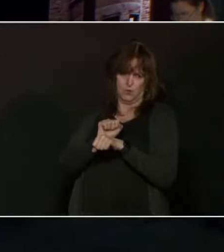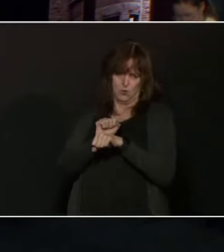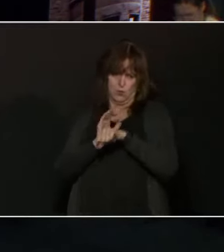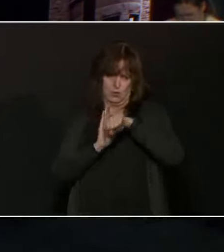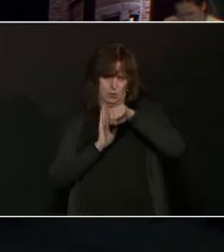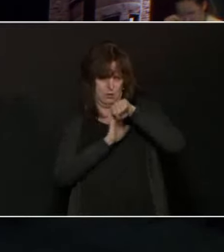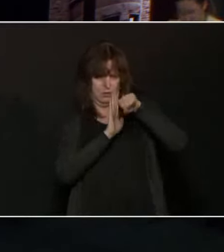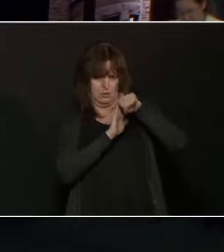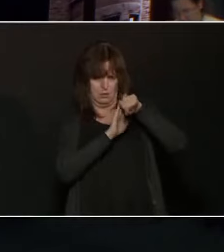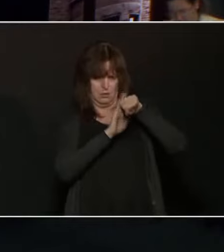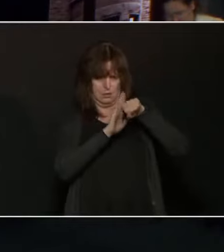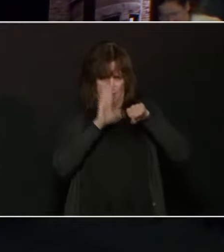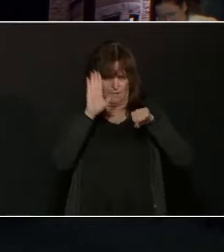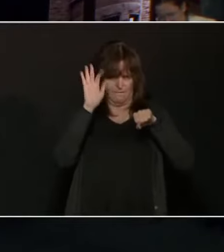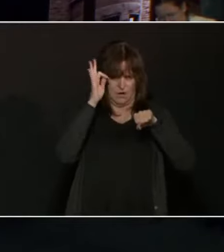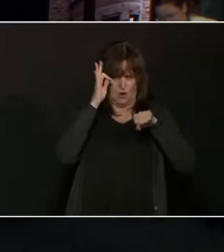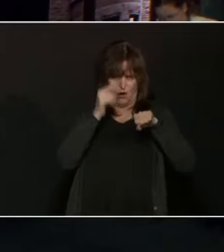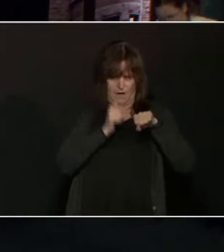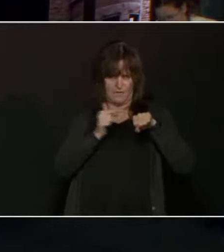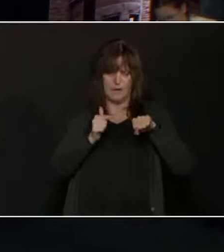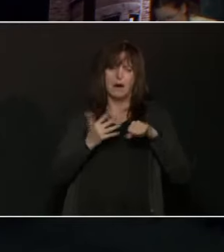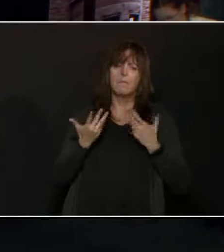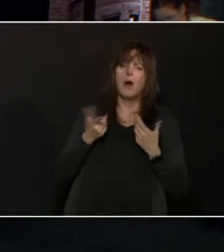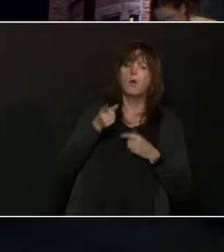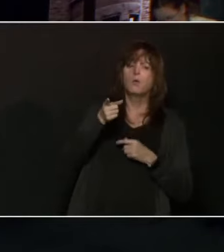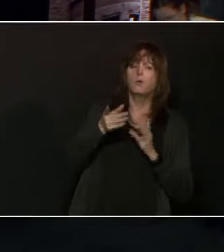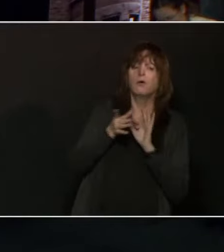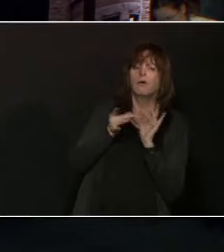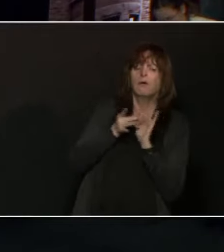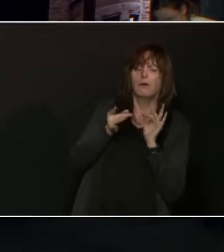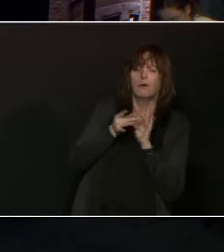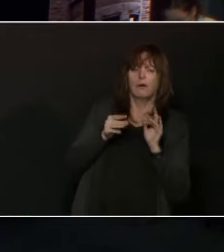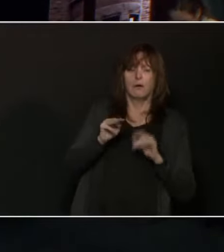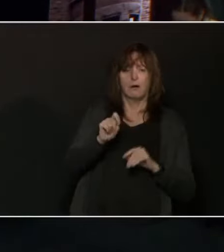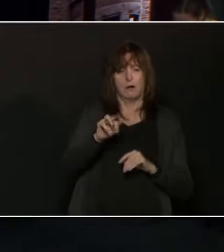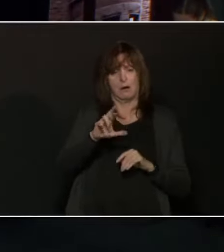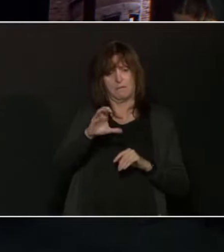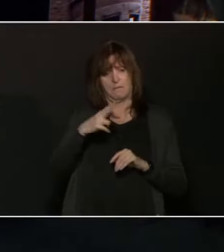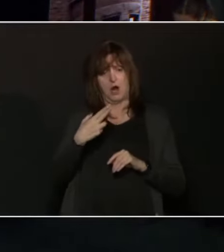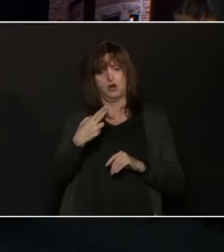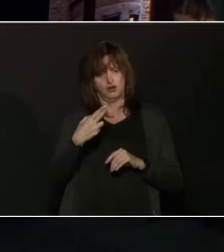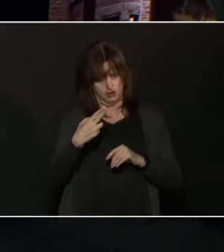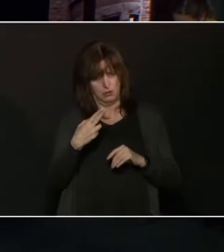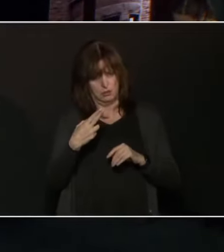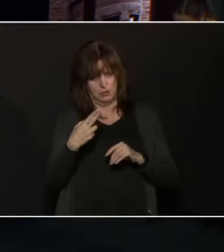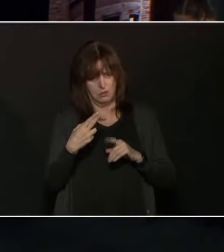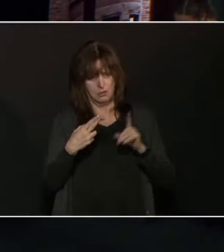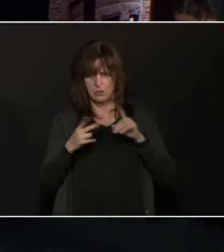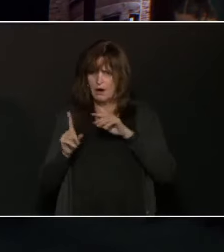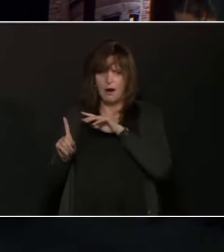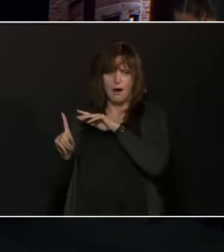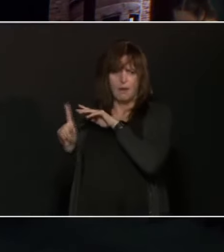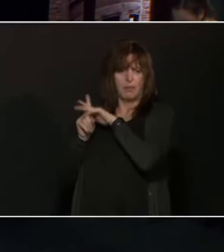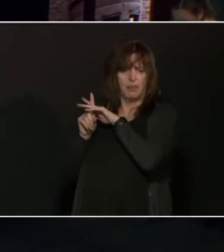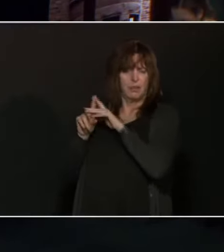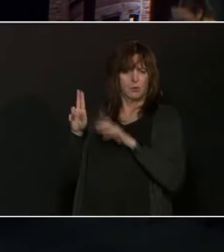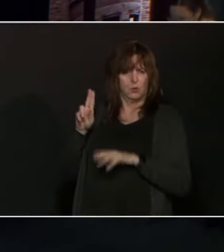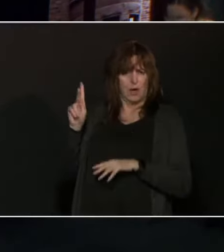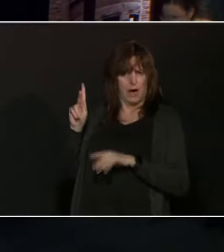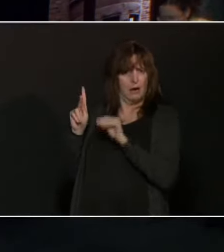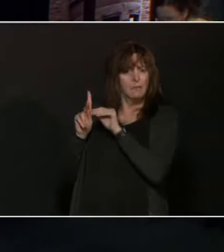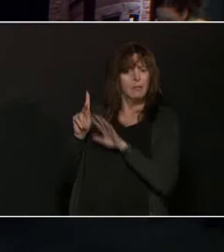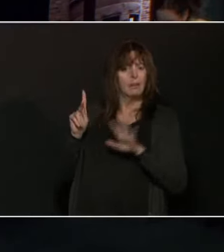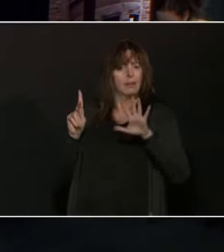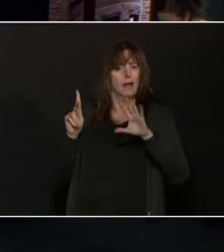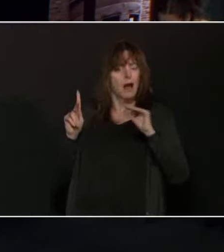in March, the UK variant could be the most dominant strain in our province. In your expert opinion, should international